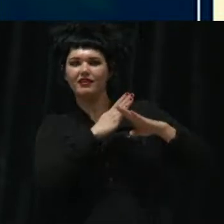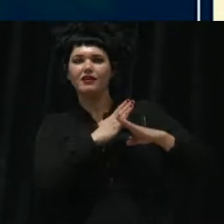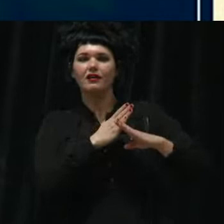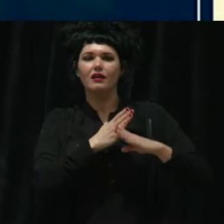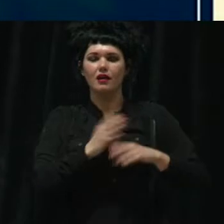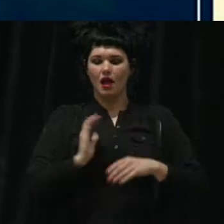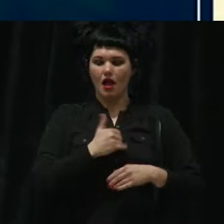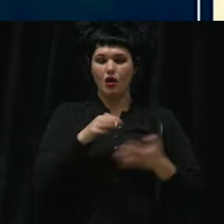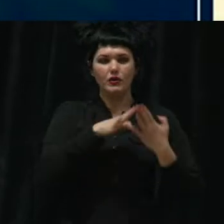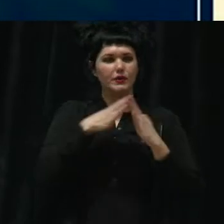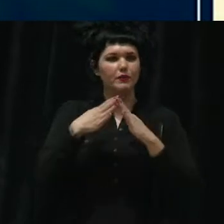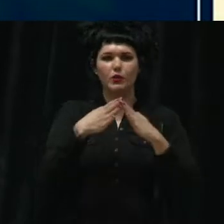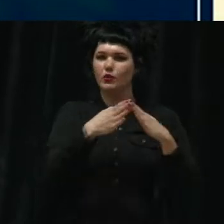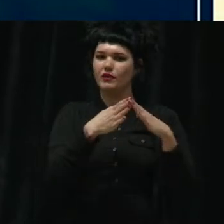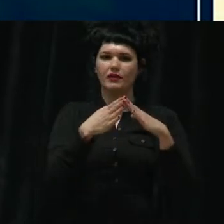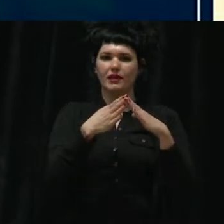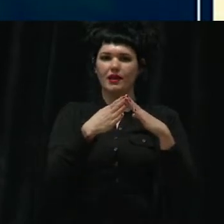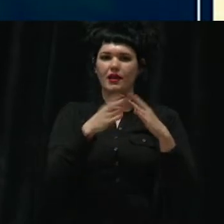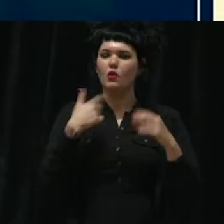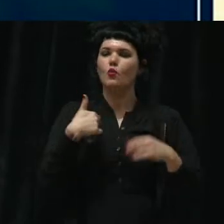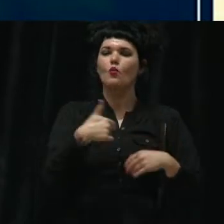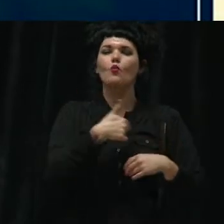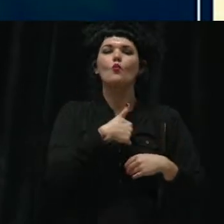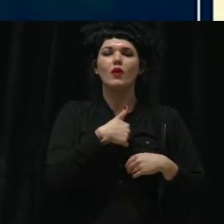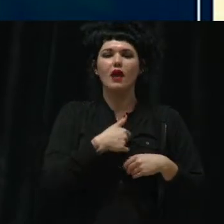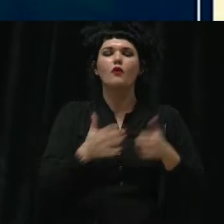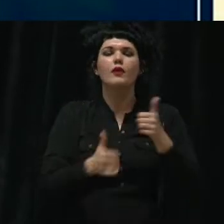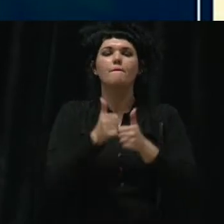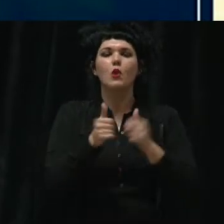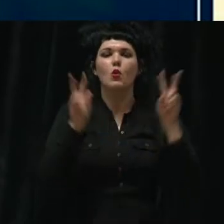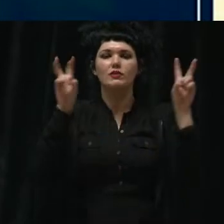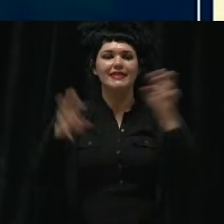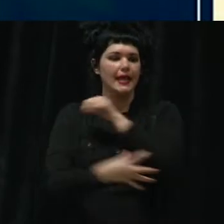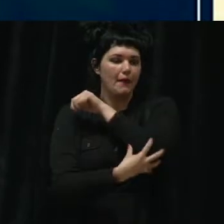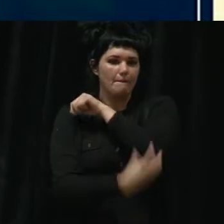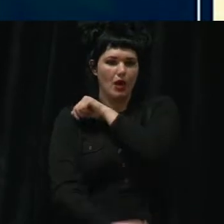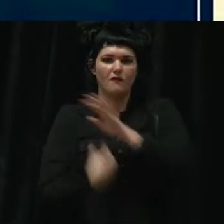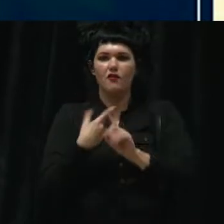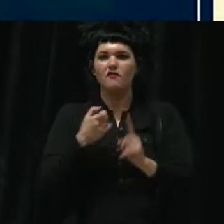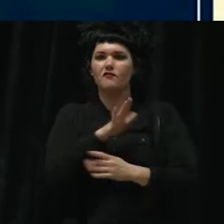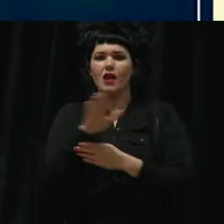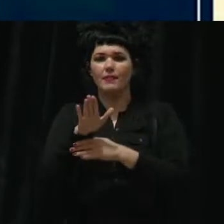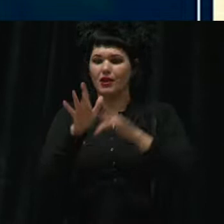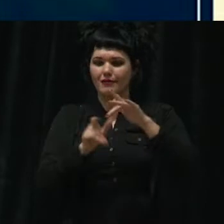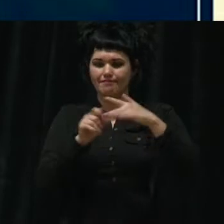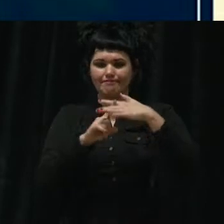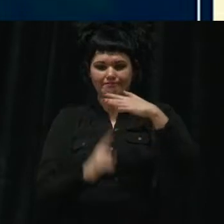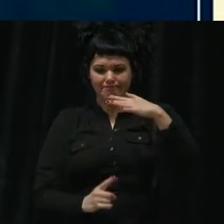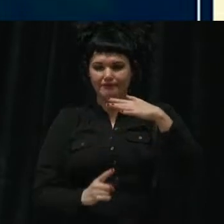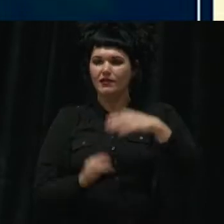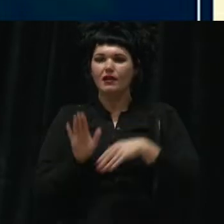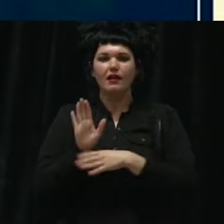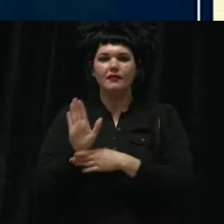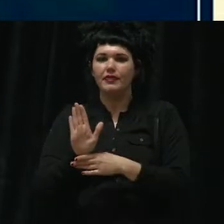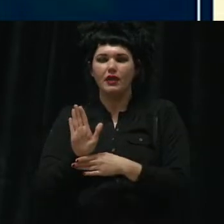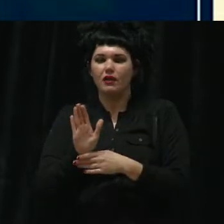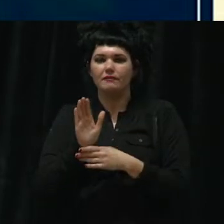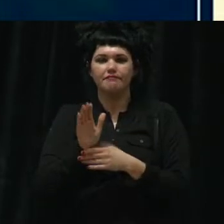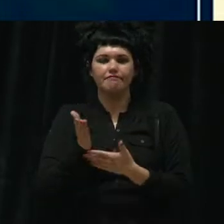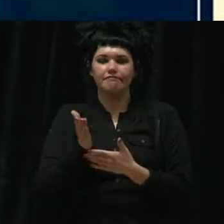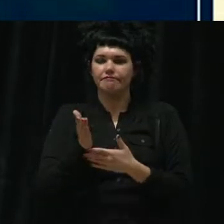the ones that are the most impoverished by their absence and inability to